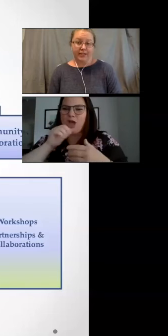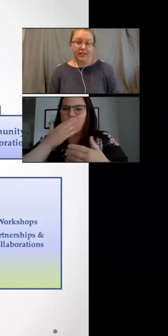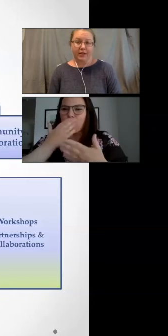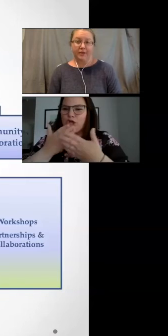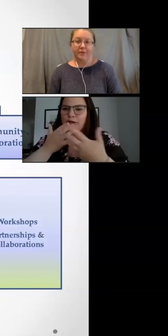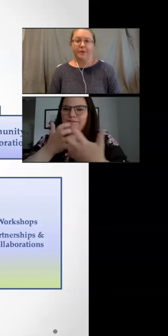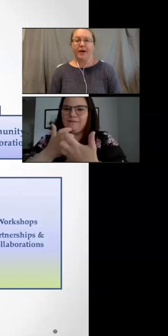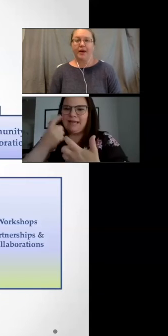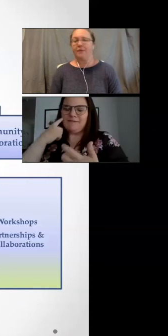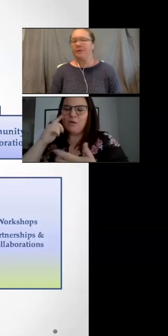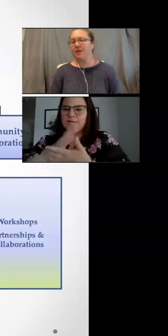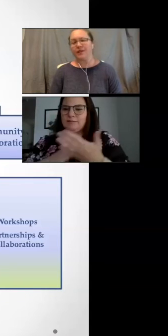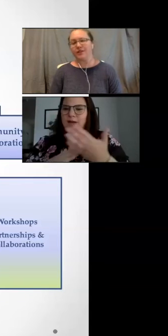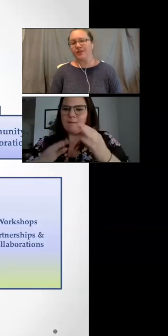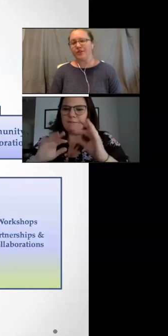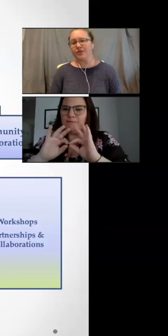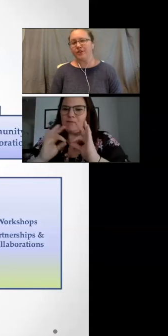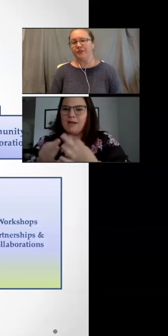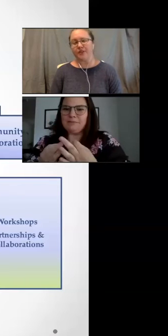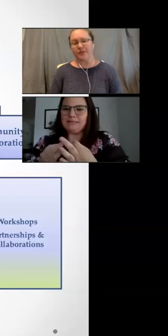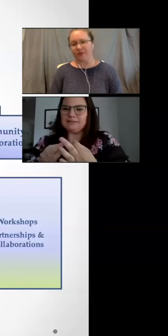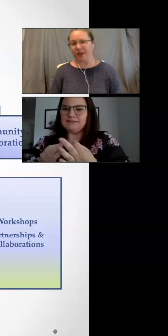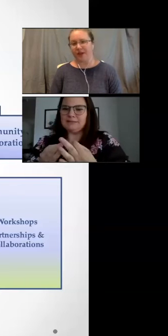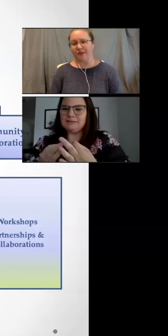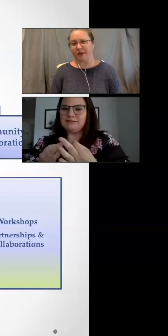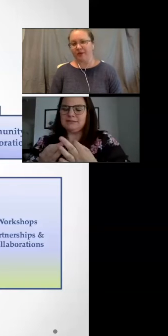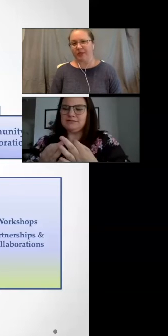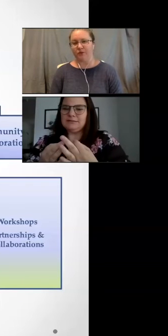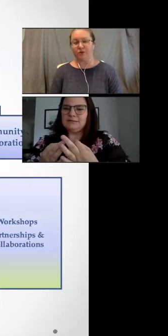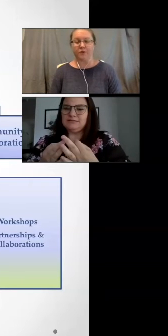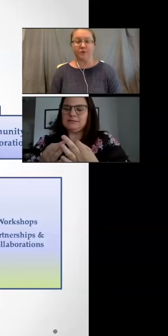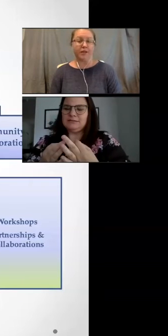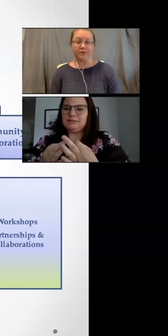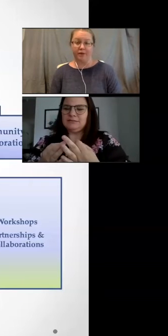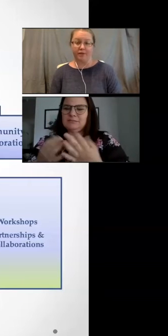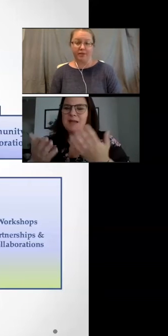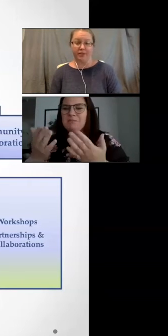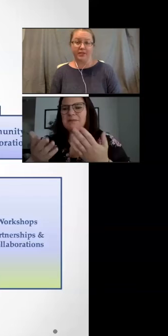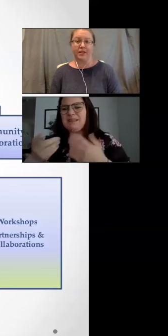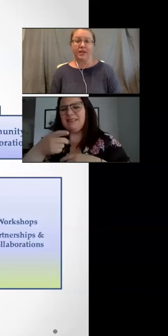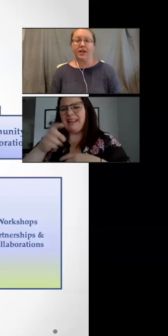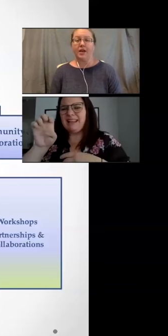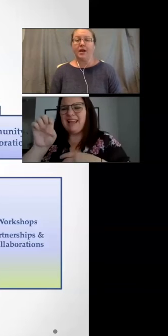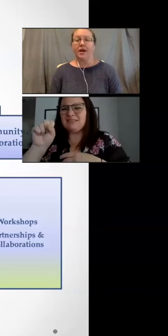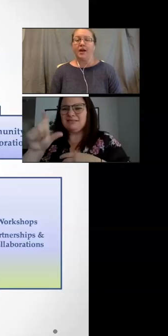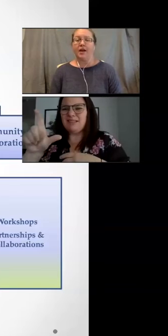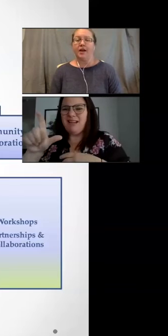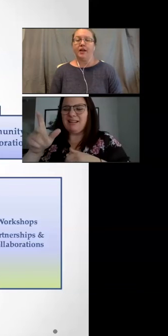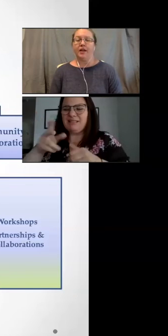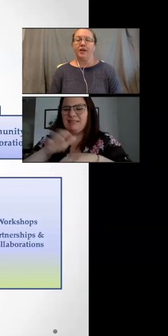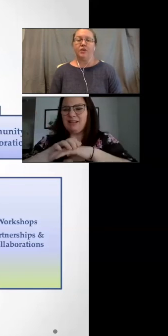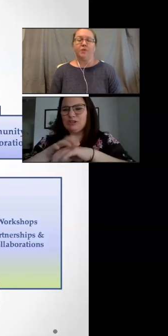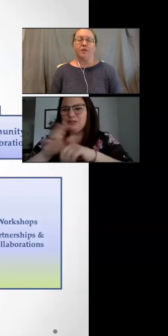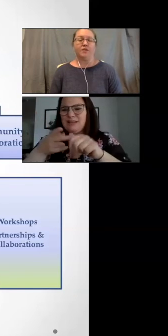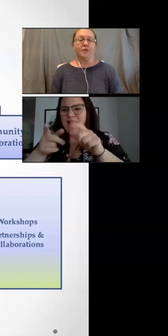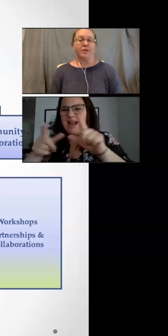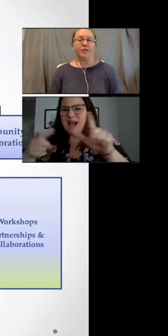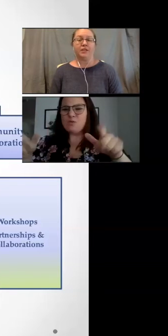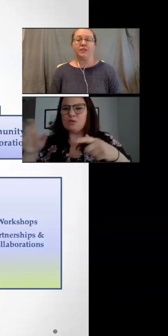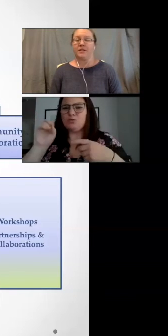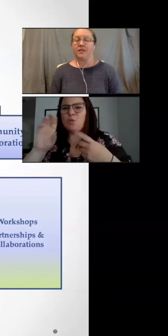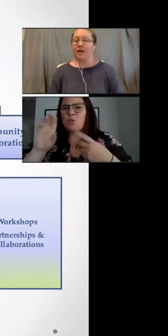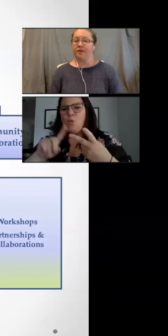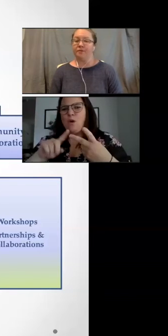classes, but maybe classes aren't a good fit for that family or for many families. It could be the